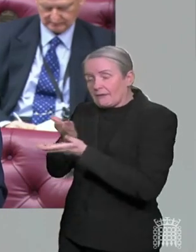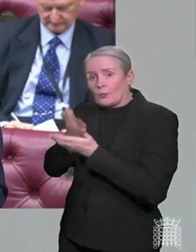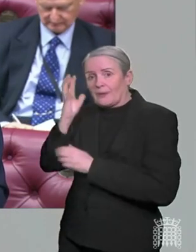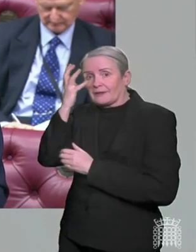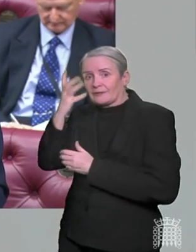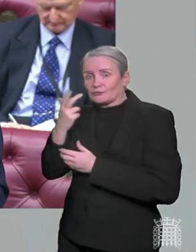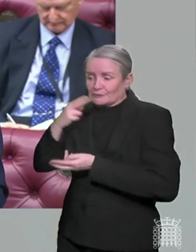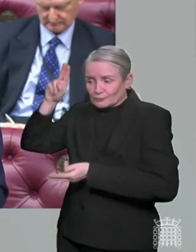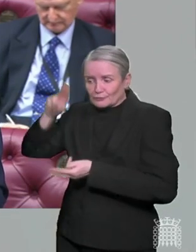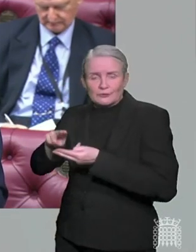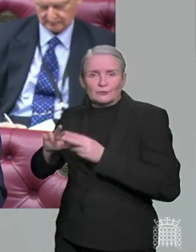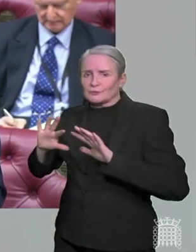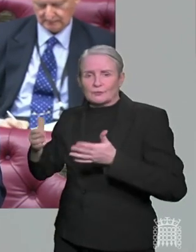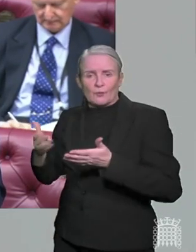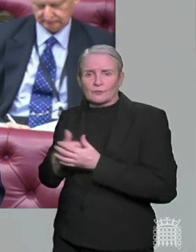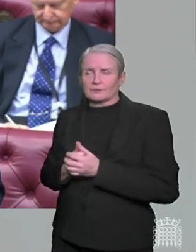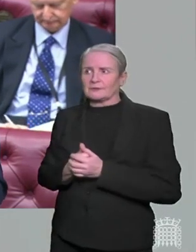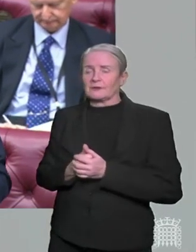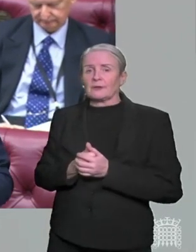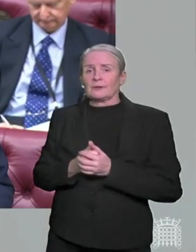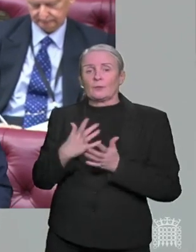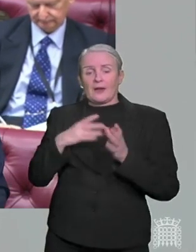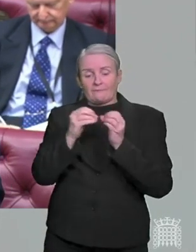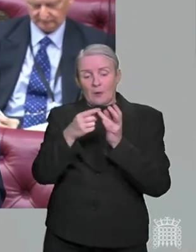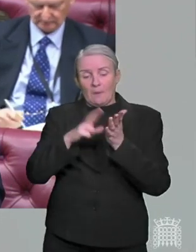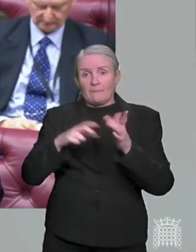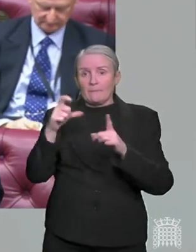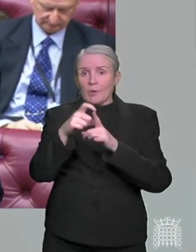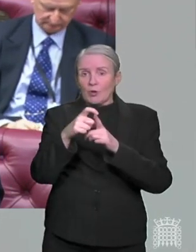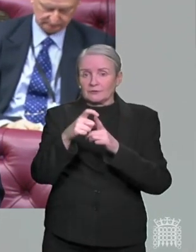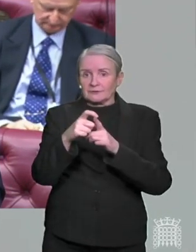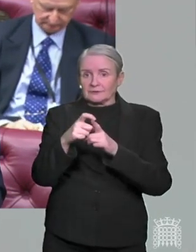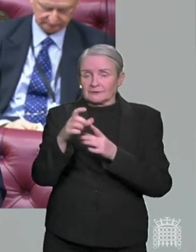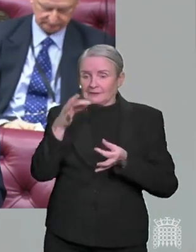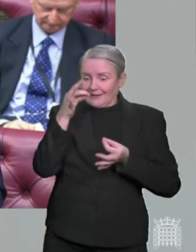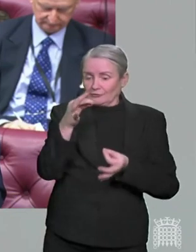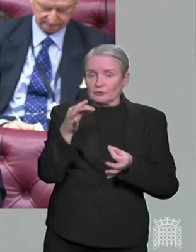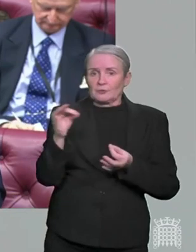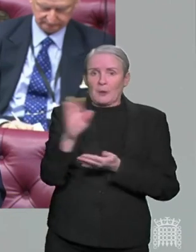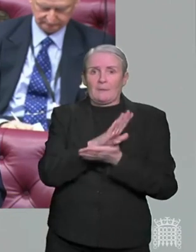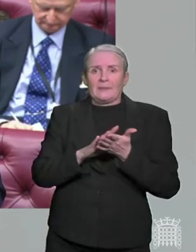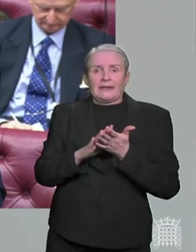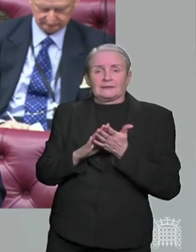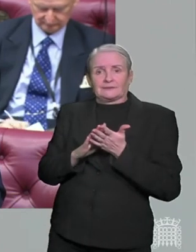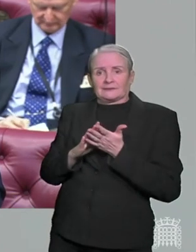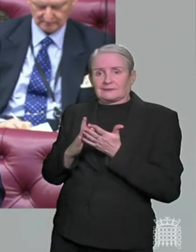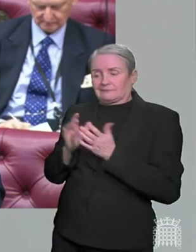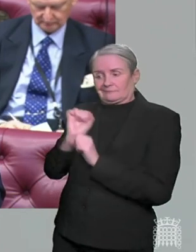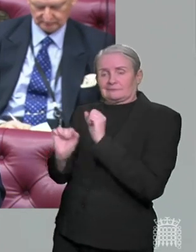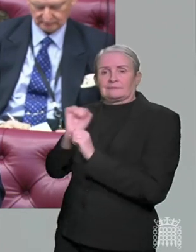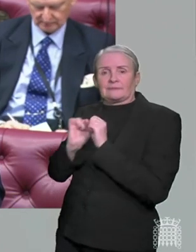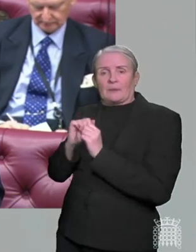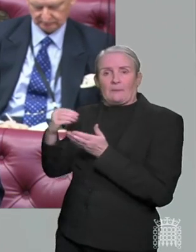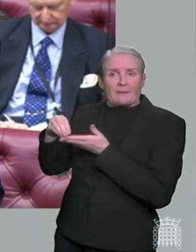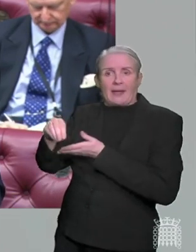like collective action clauses that work on bond issues, so you can't hold out against repayment, and also the majority voting provisions in